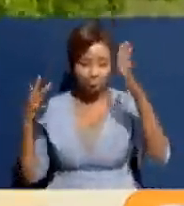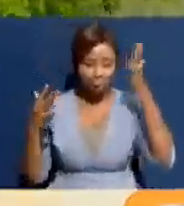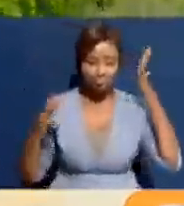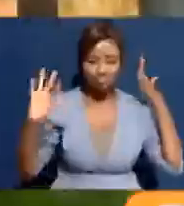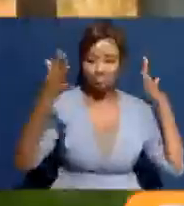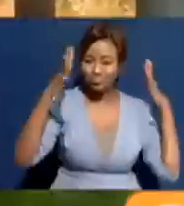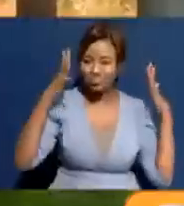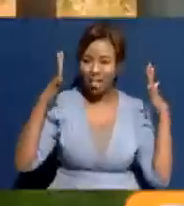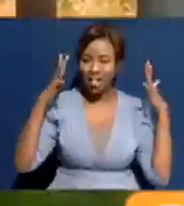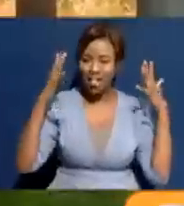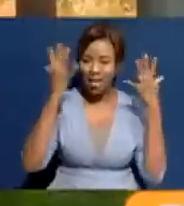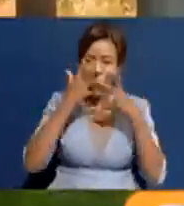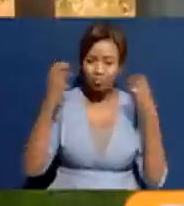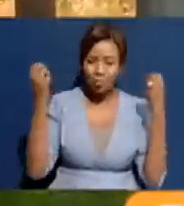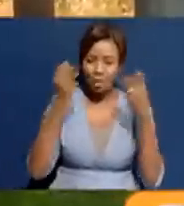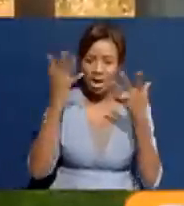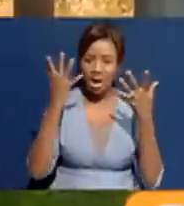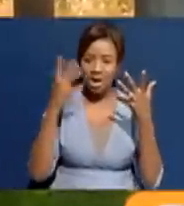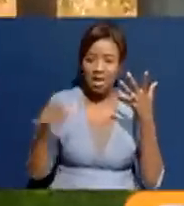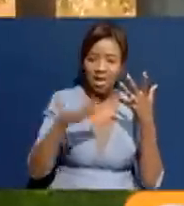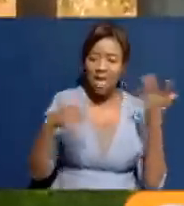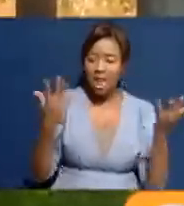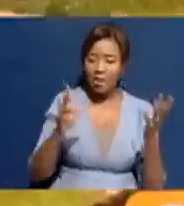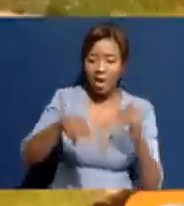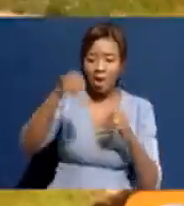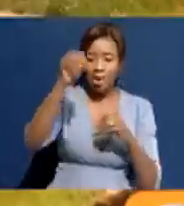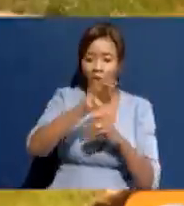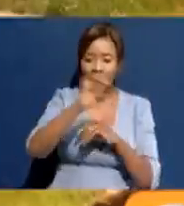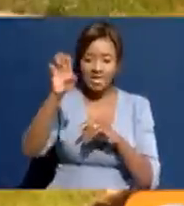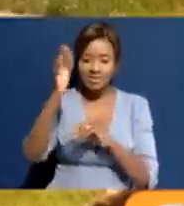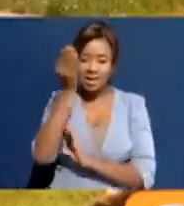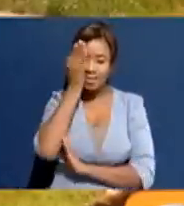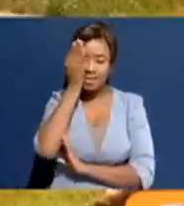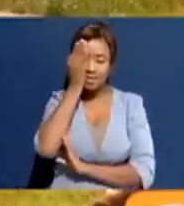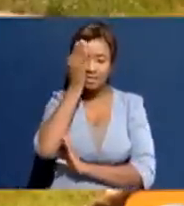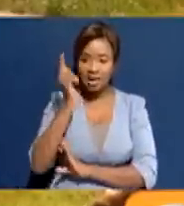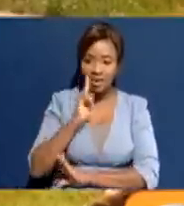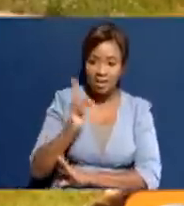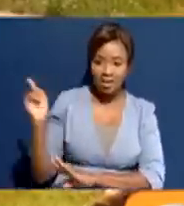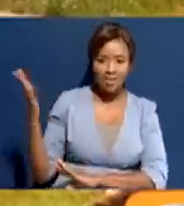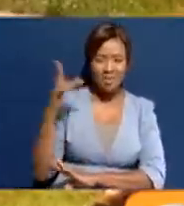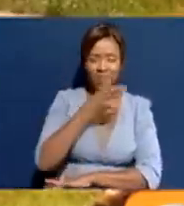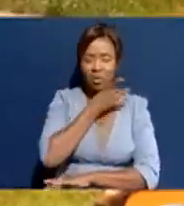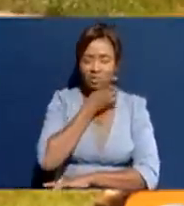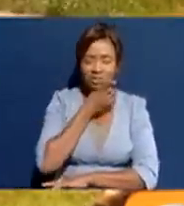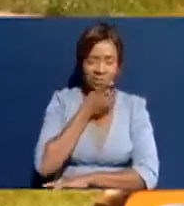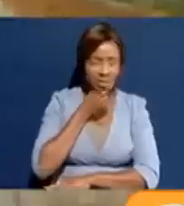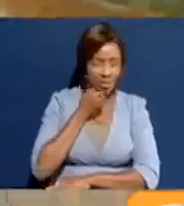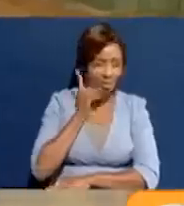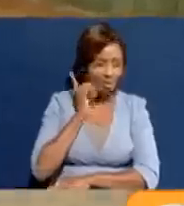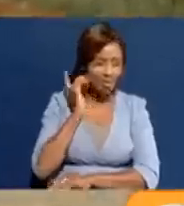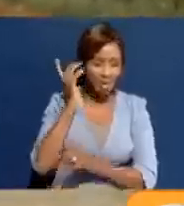you. Located in northeastern Israel, this expansive piece of land was once a desert before settlement